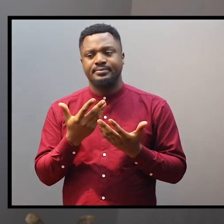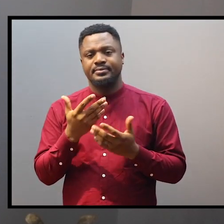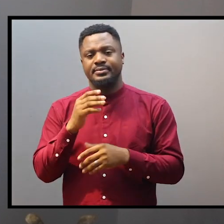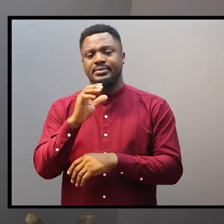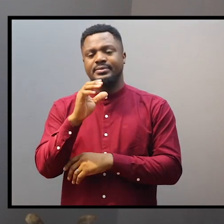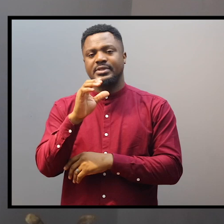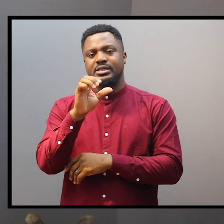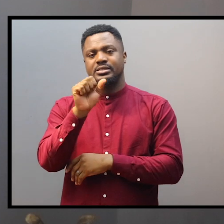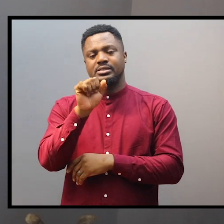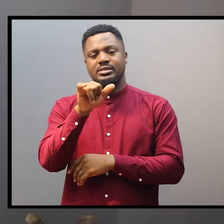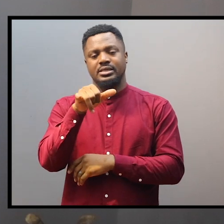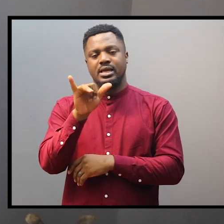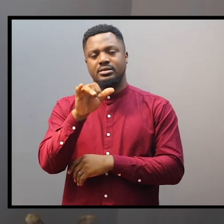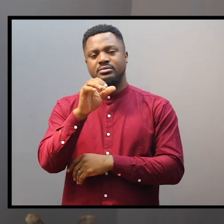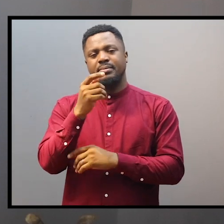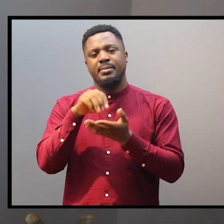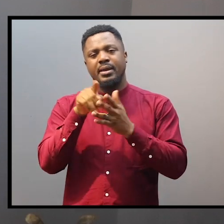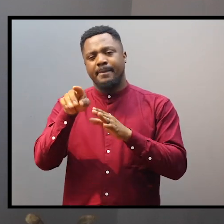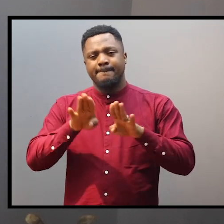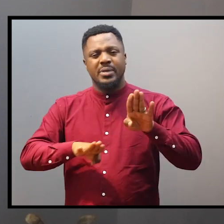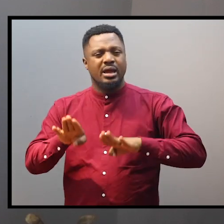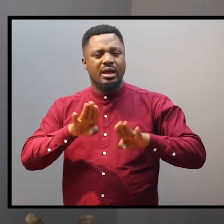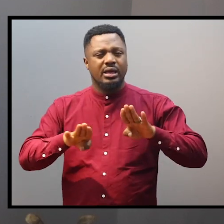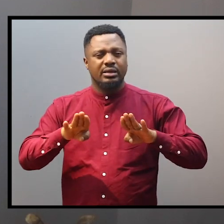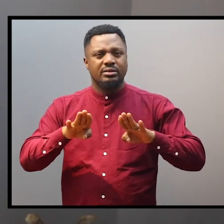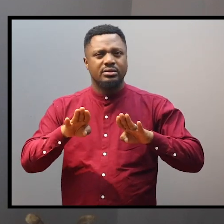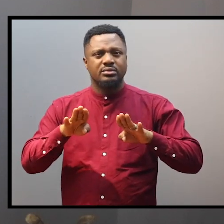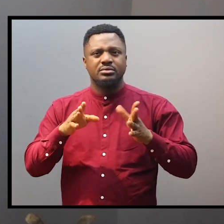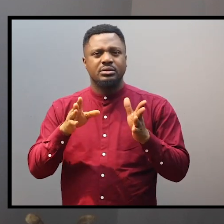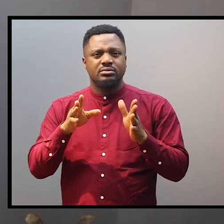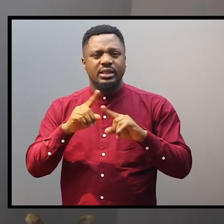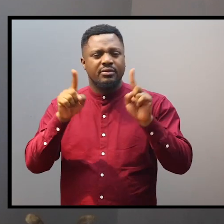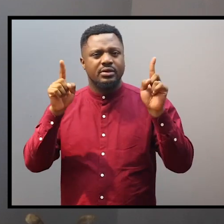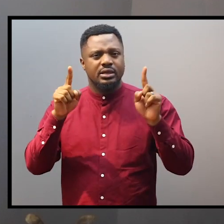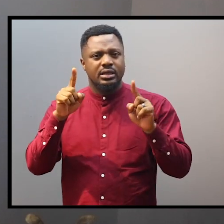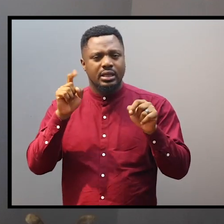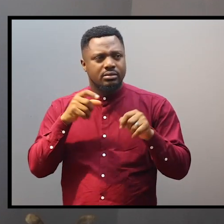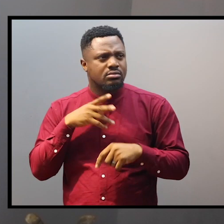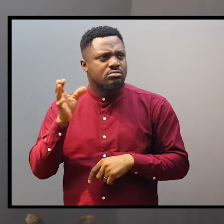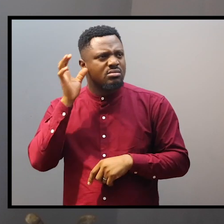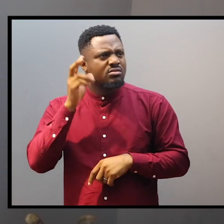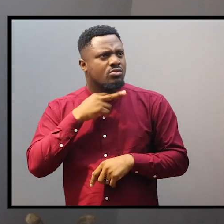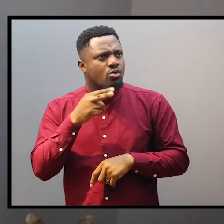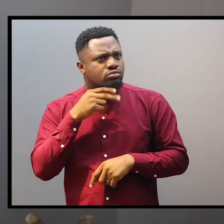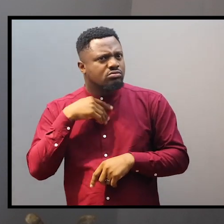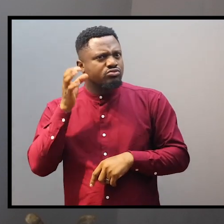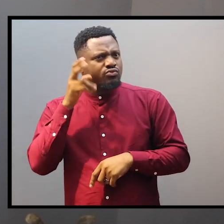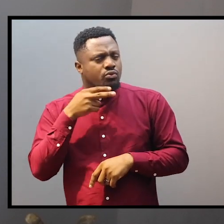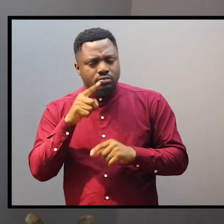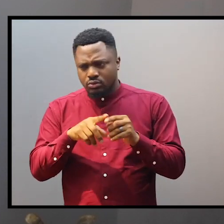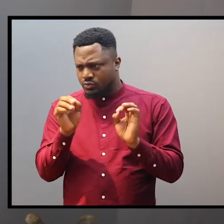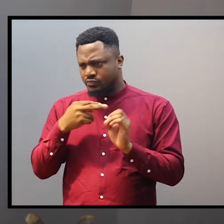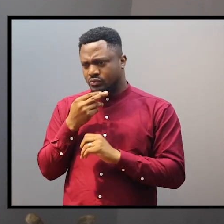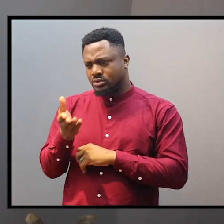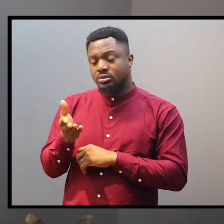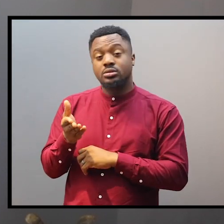psychosis, what we call psychosis. So, abnormal behavior, hearing of voices that do not exist. All